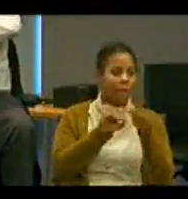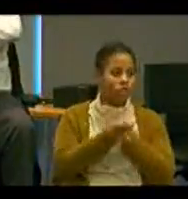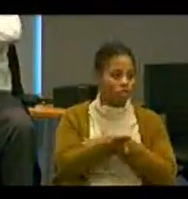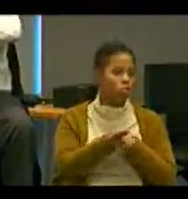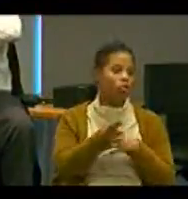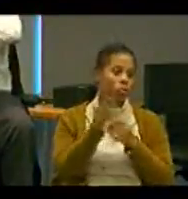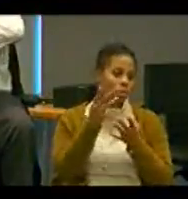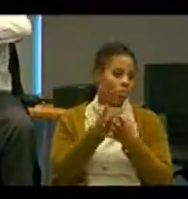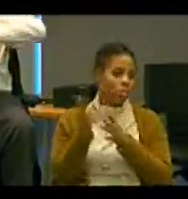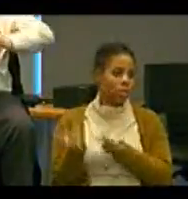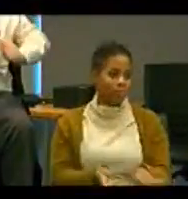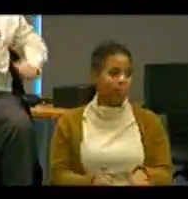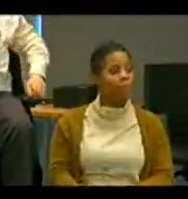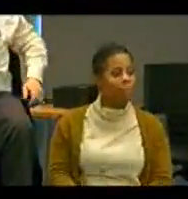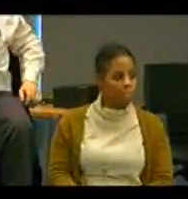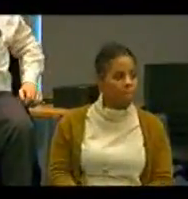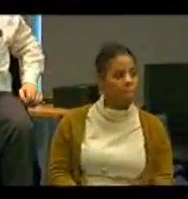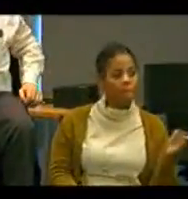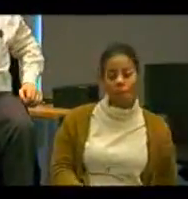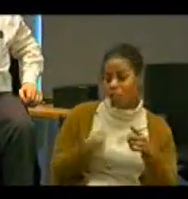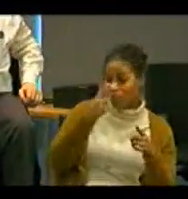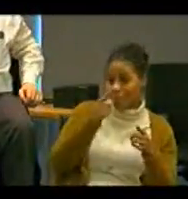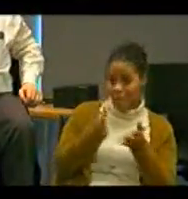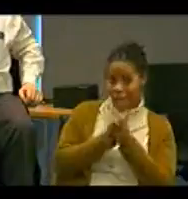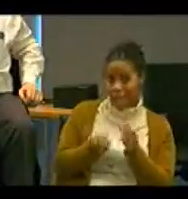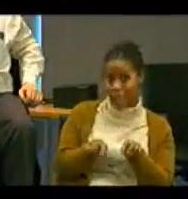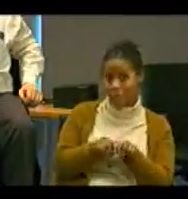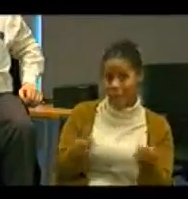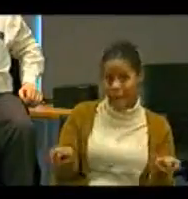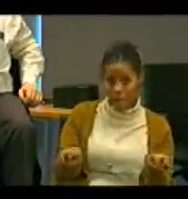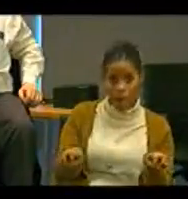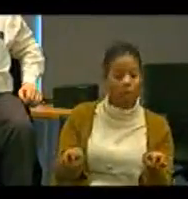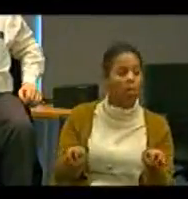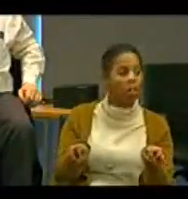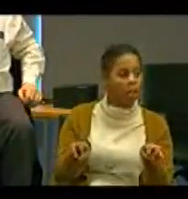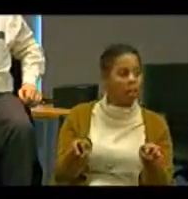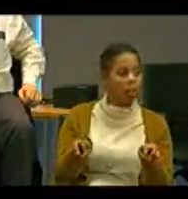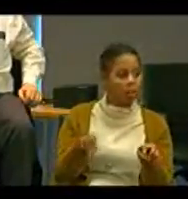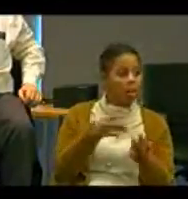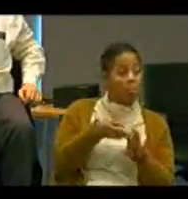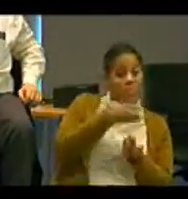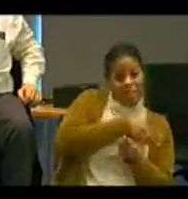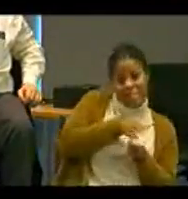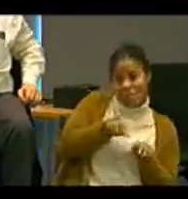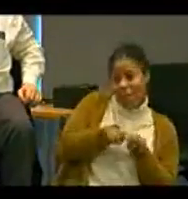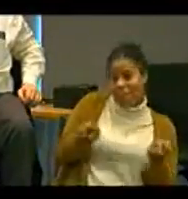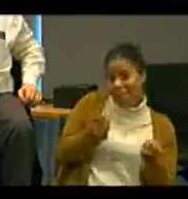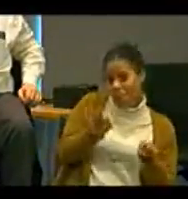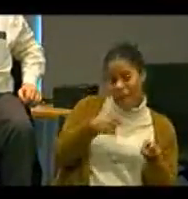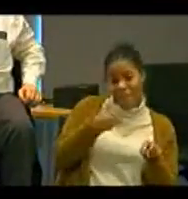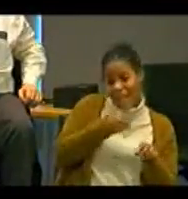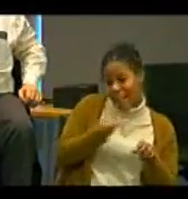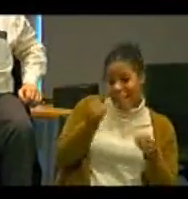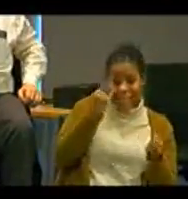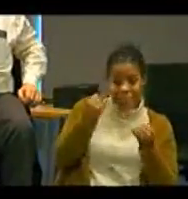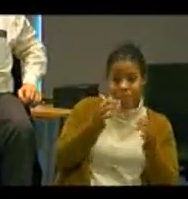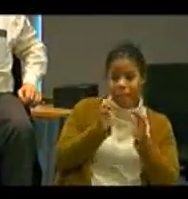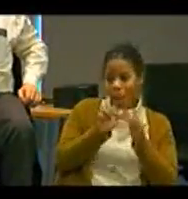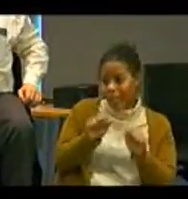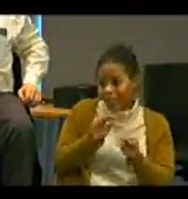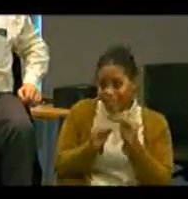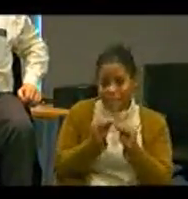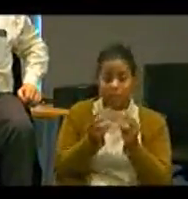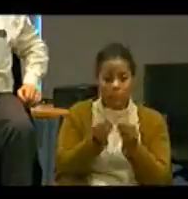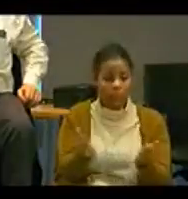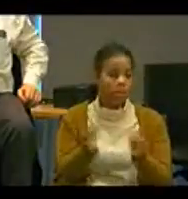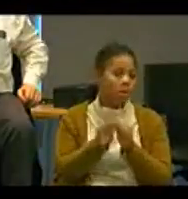ask this panel, as I did the previous panel, if you have ideas for how that can be fixed, how we can be better at identifying, that'd be